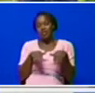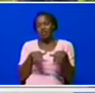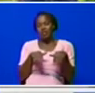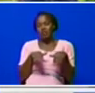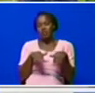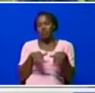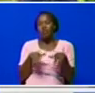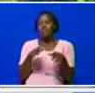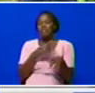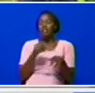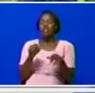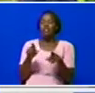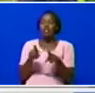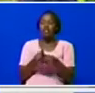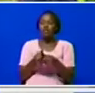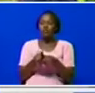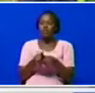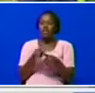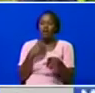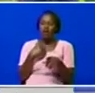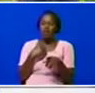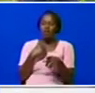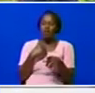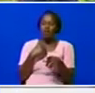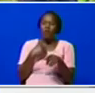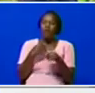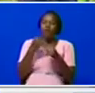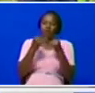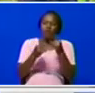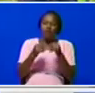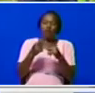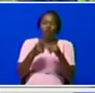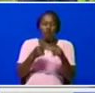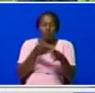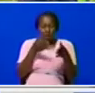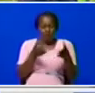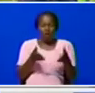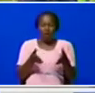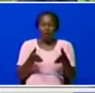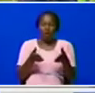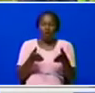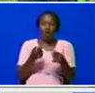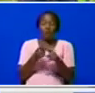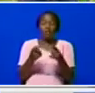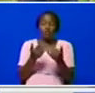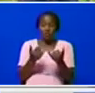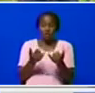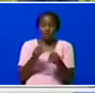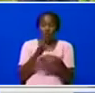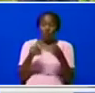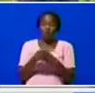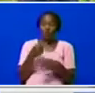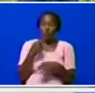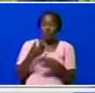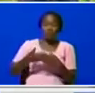And as we get the very latest from the National Tallying Center, we will be keeping you updated. But for now, all that we can say is that